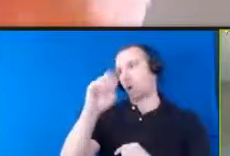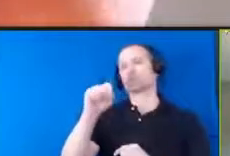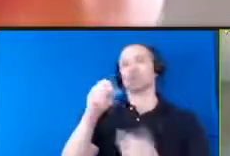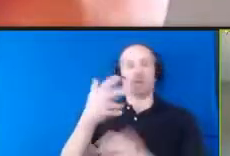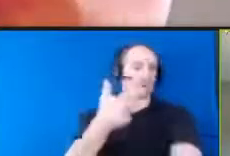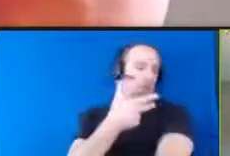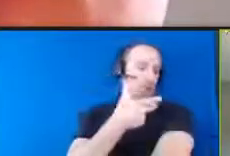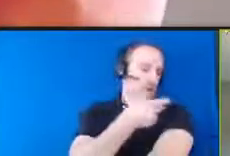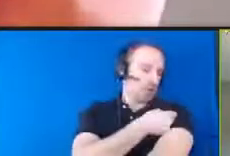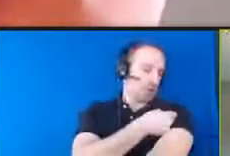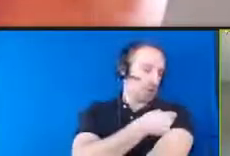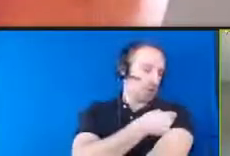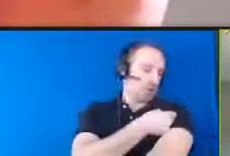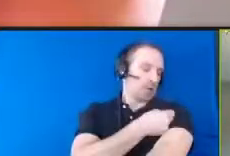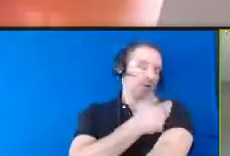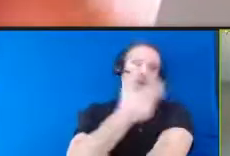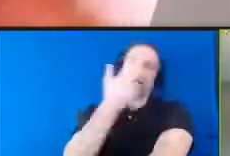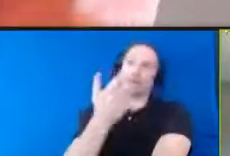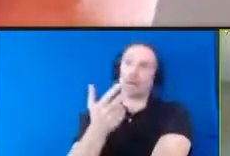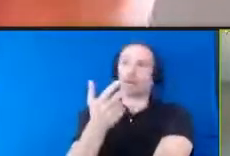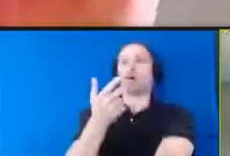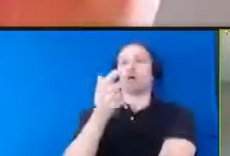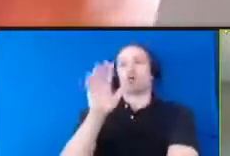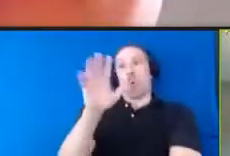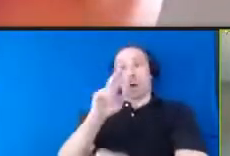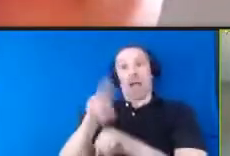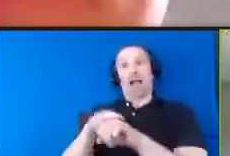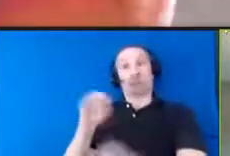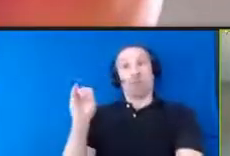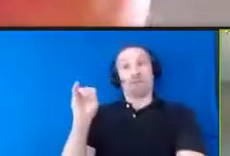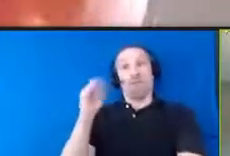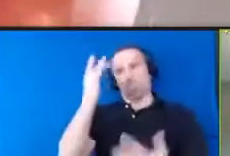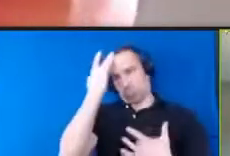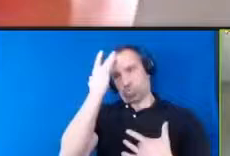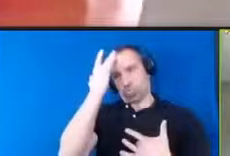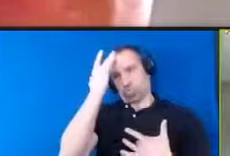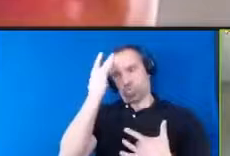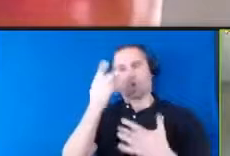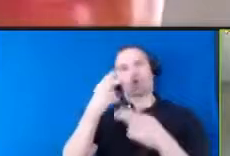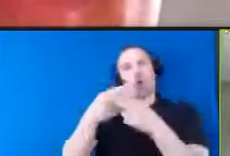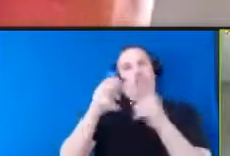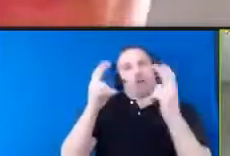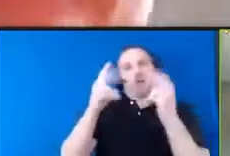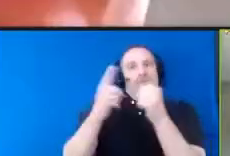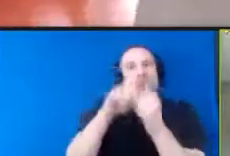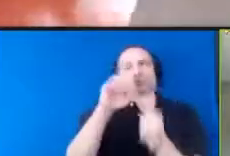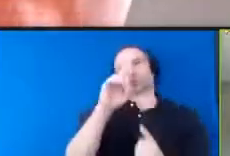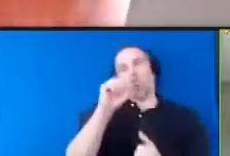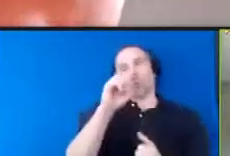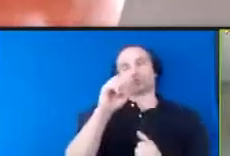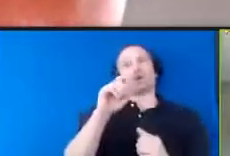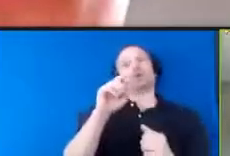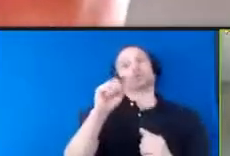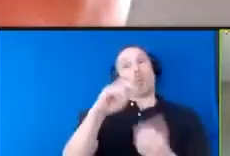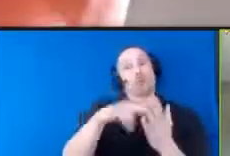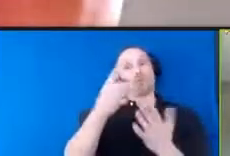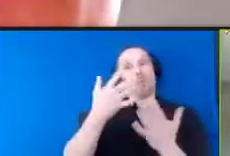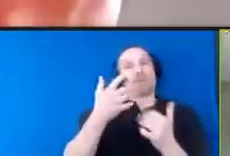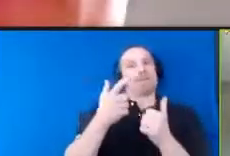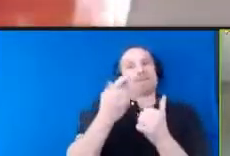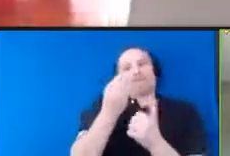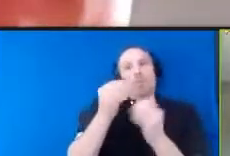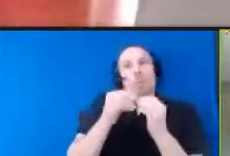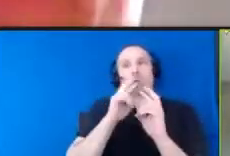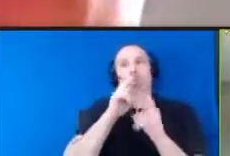as a first dose. So you could get a few more reactions than the average person. Out of the 3 vaccines, the